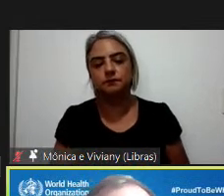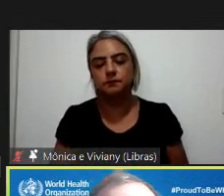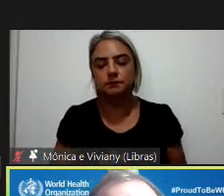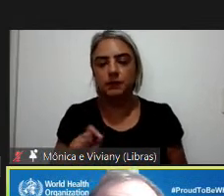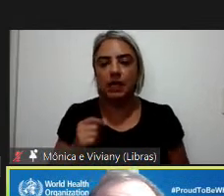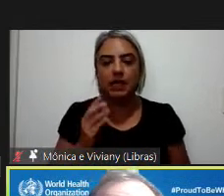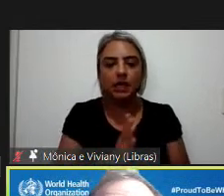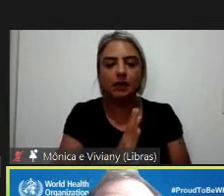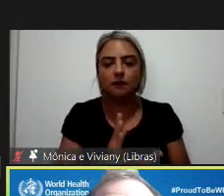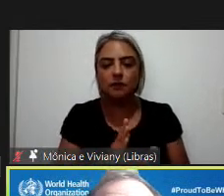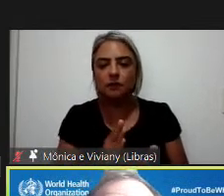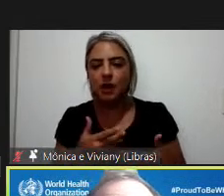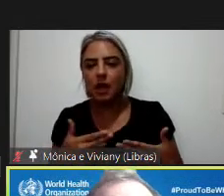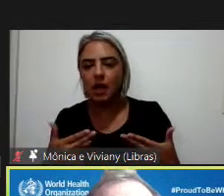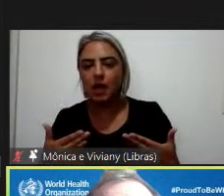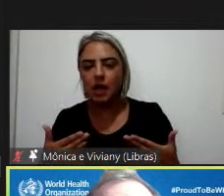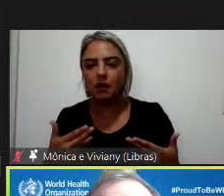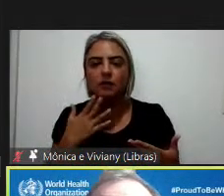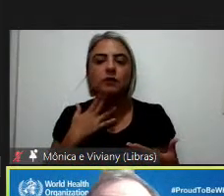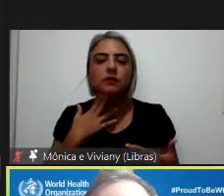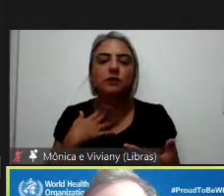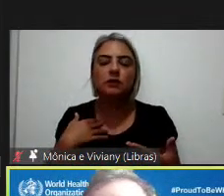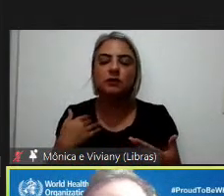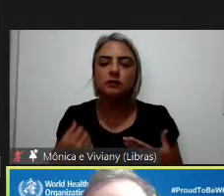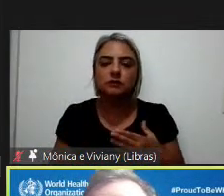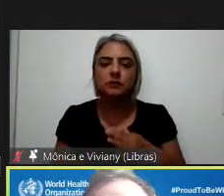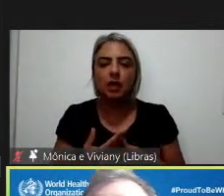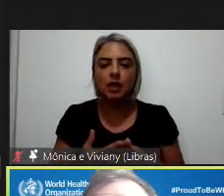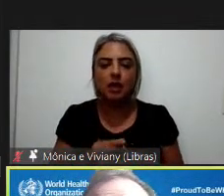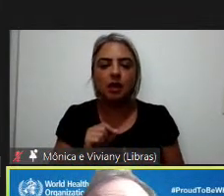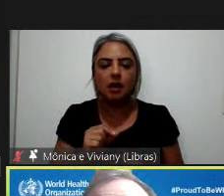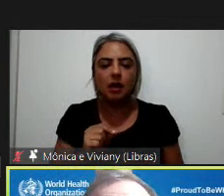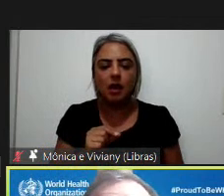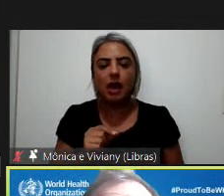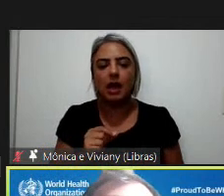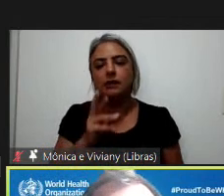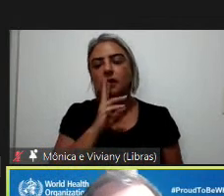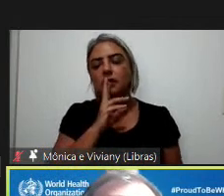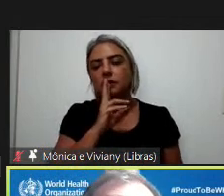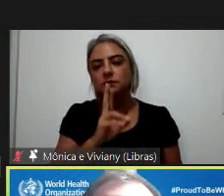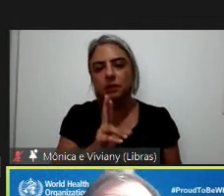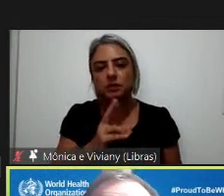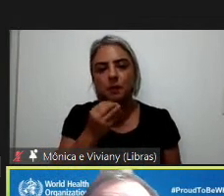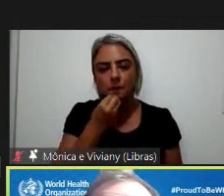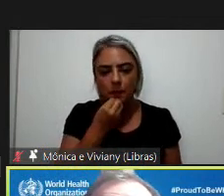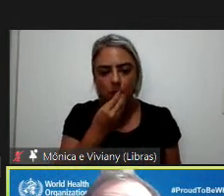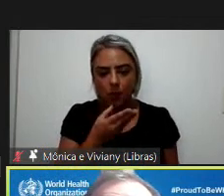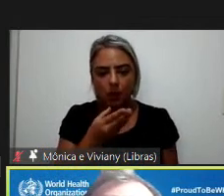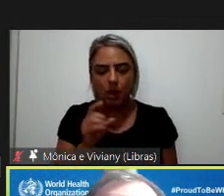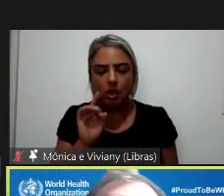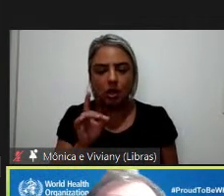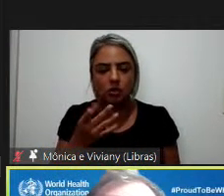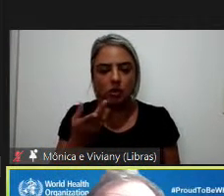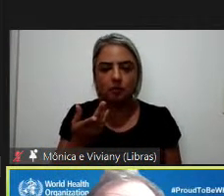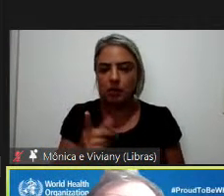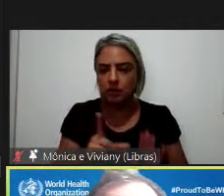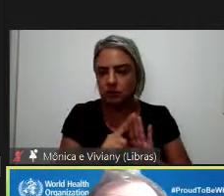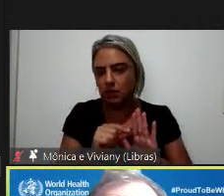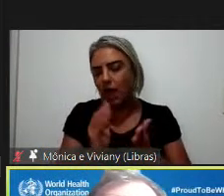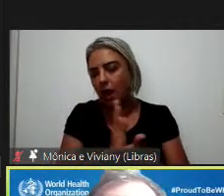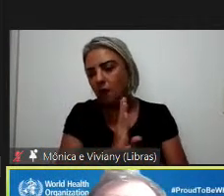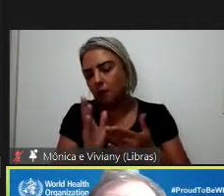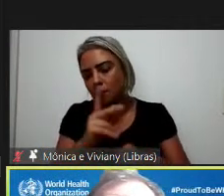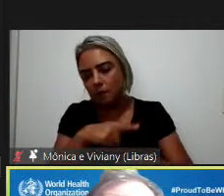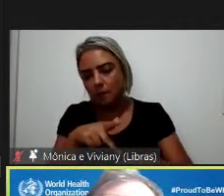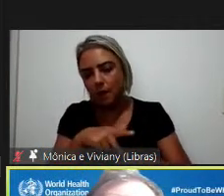response to our call to action. And just to mention the names of countries, Kyrgyzstan, Ghana,